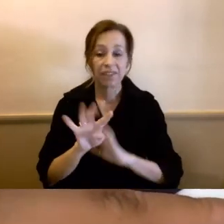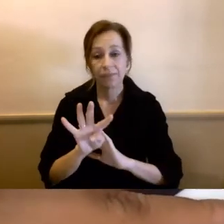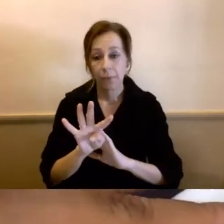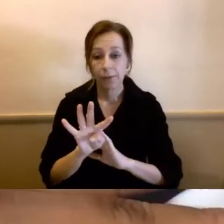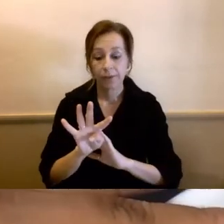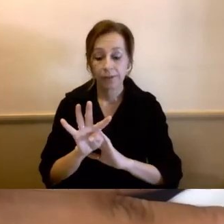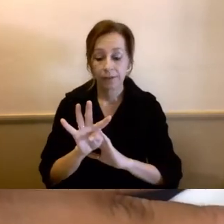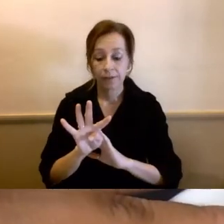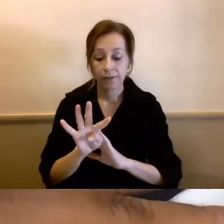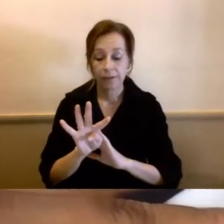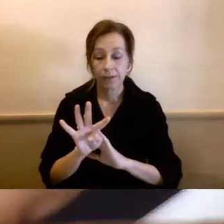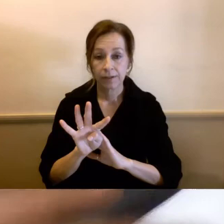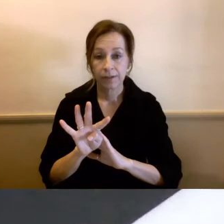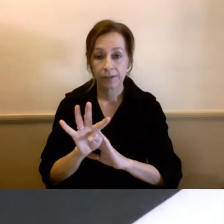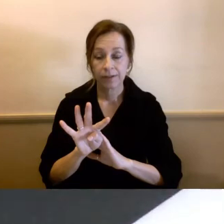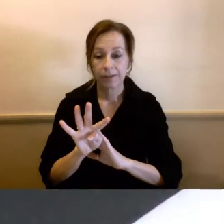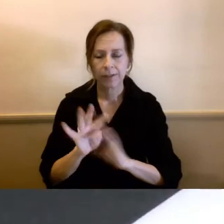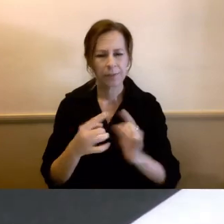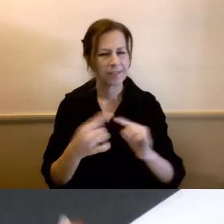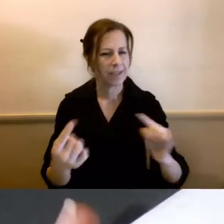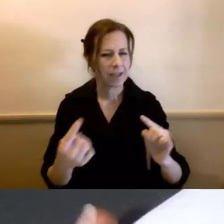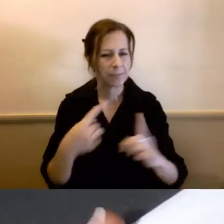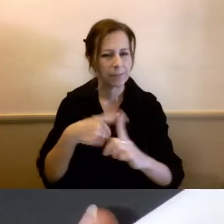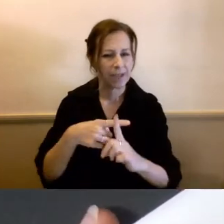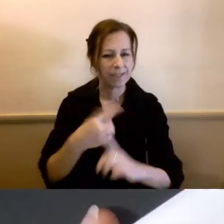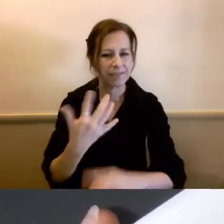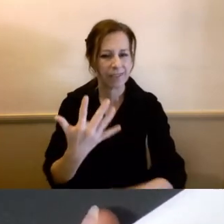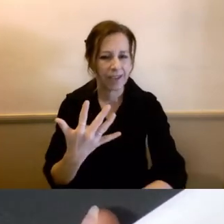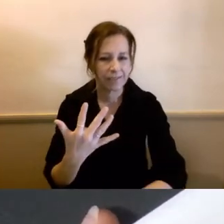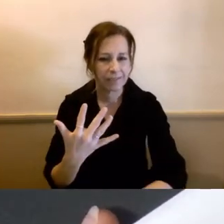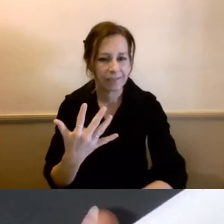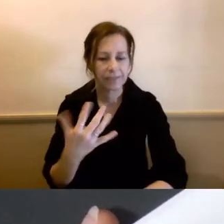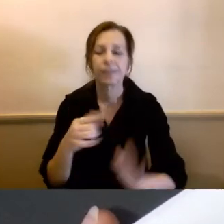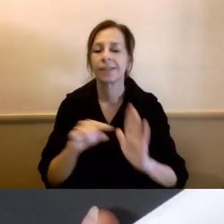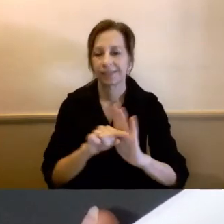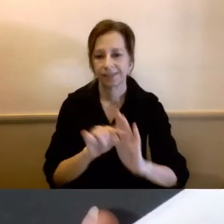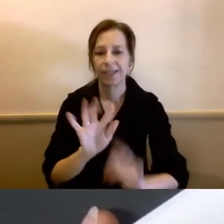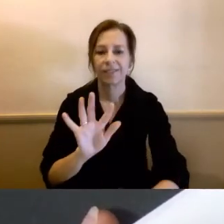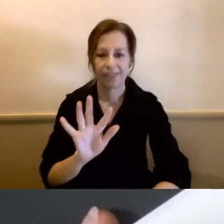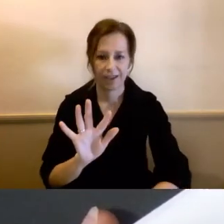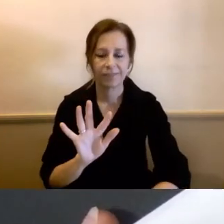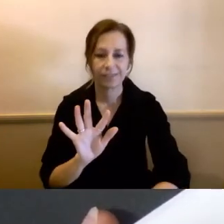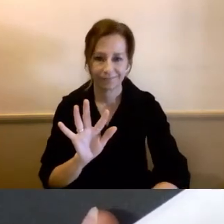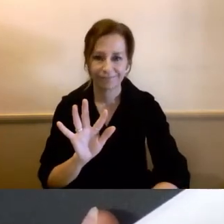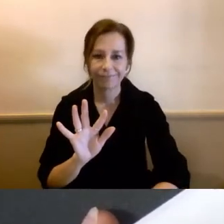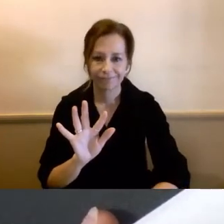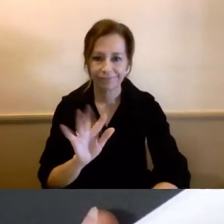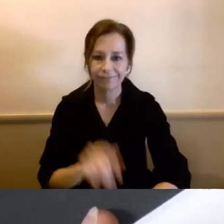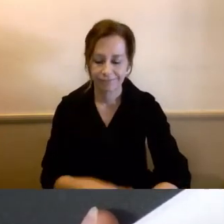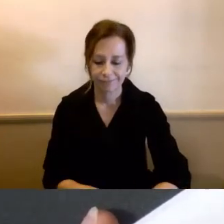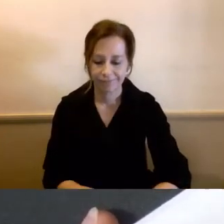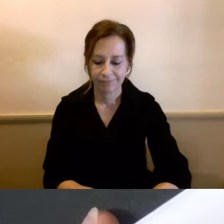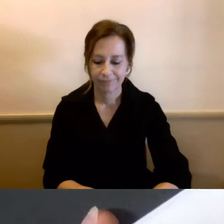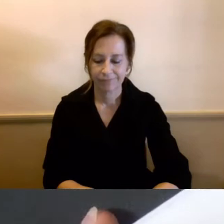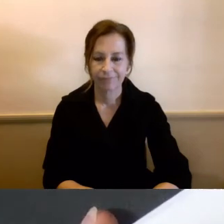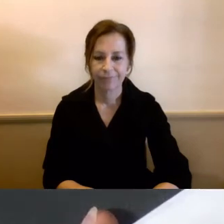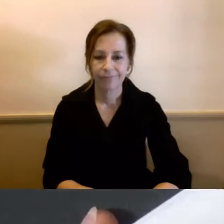negative 4 for this negative 4. What's the opposite of positive 5? Negative 5. And then you